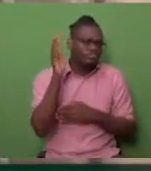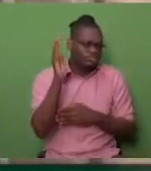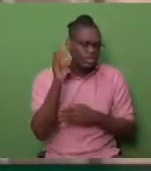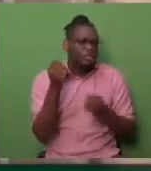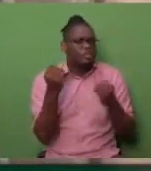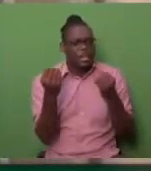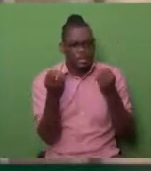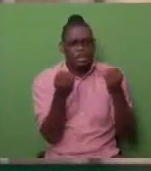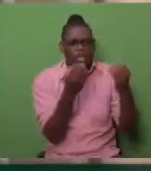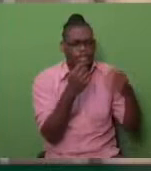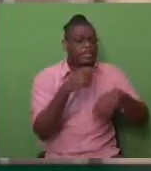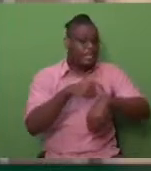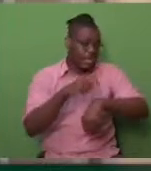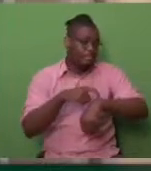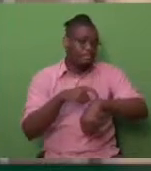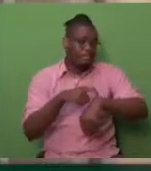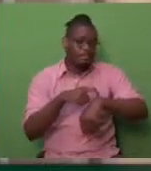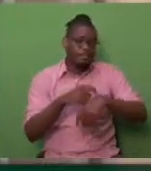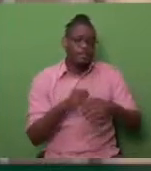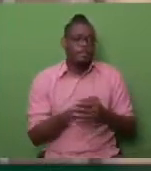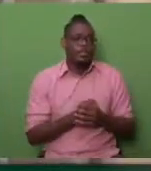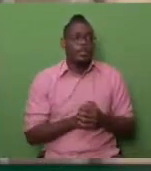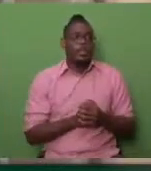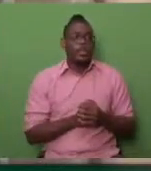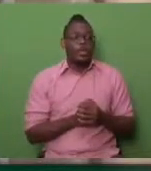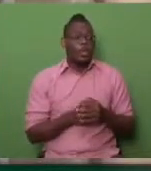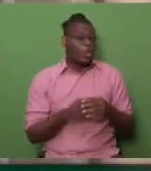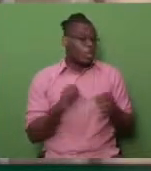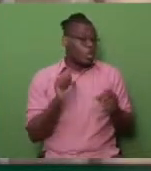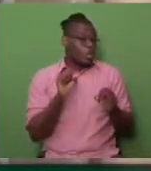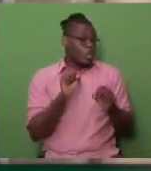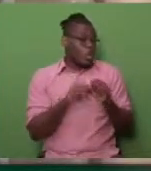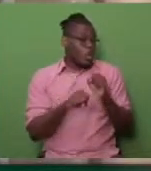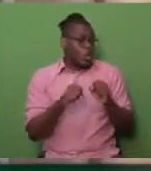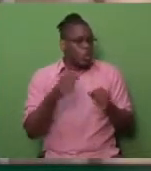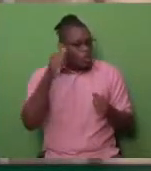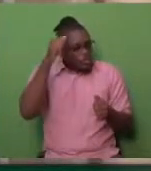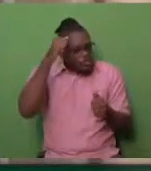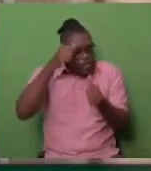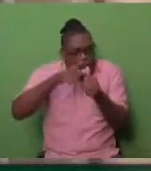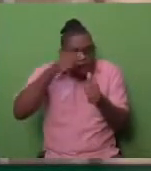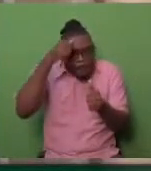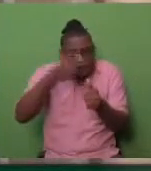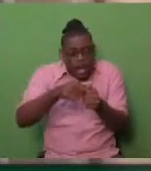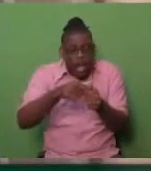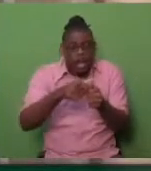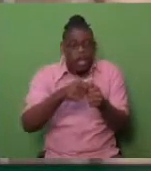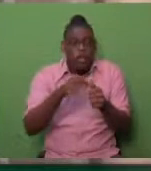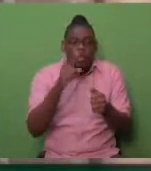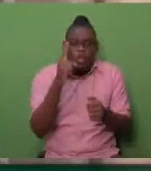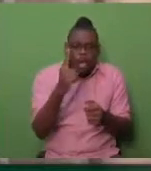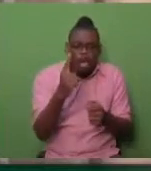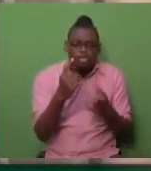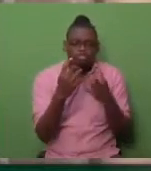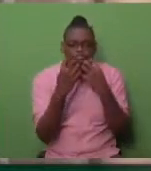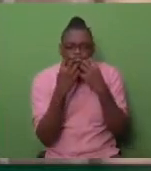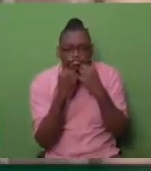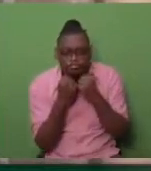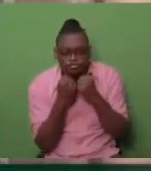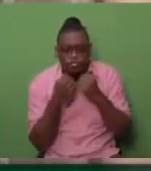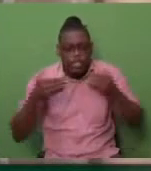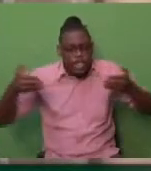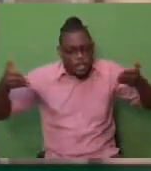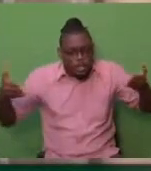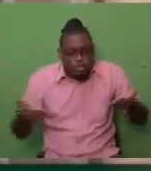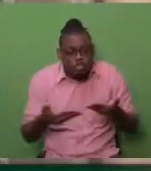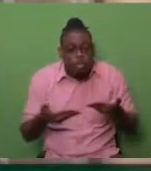of one of my most favorite introductions when I went to give a speech. When I was Minister of Education, we would go to school